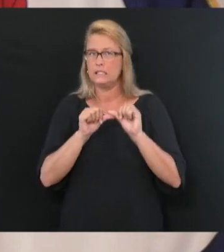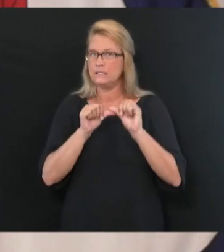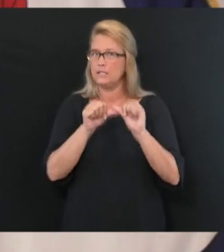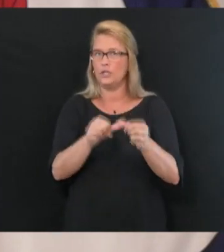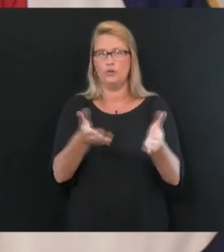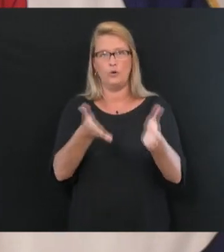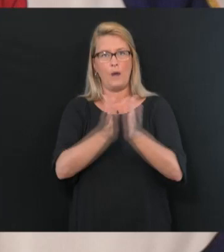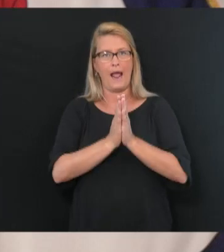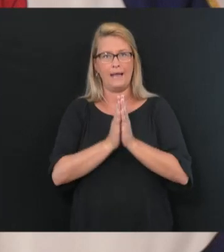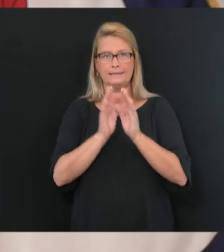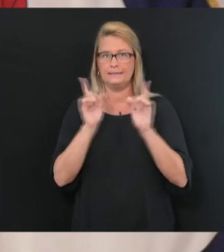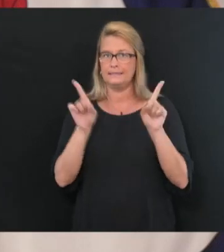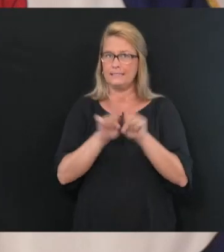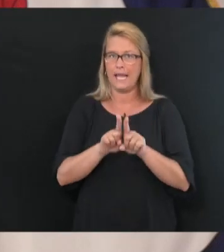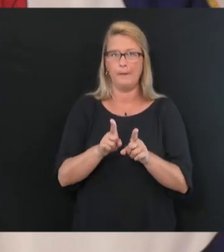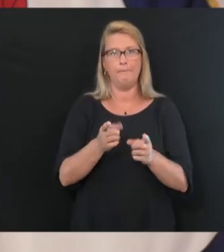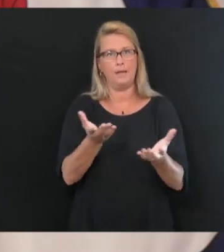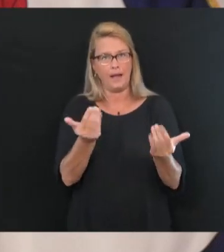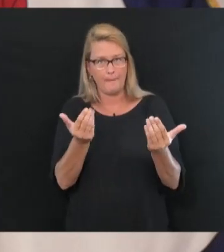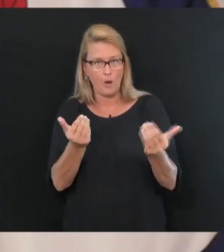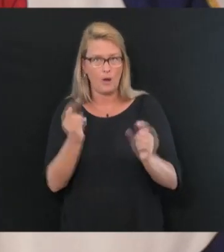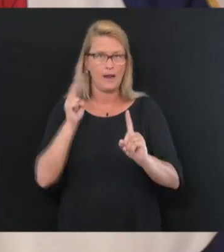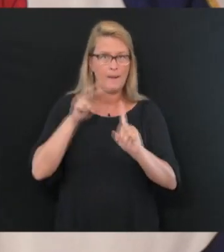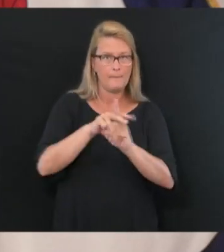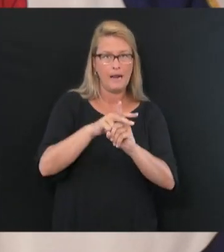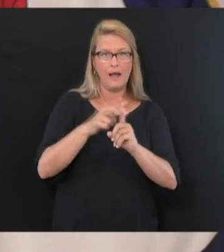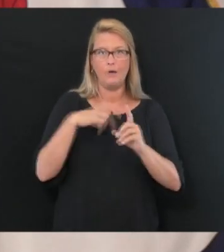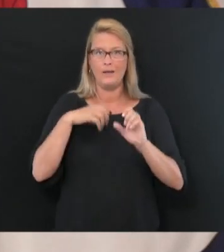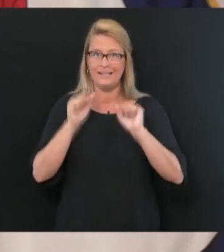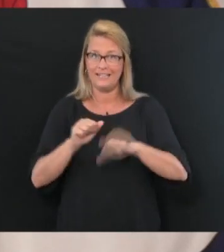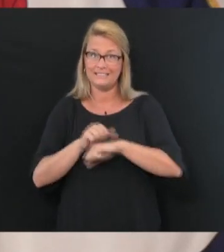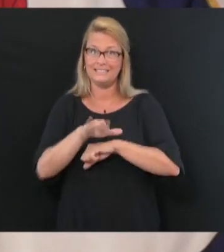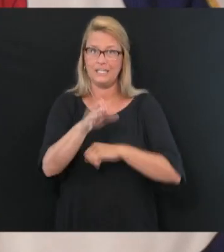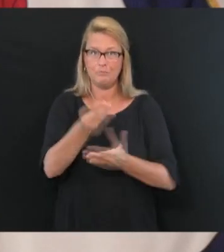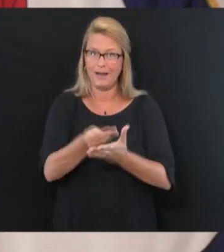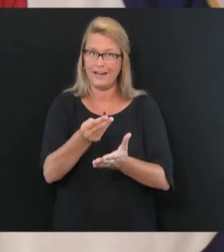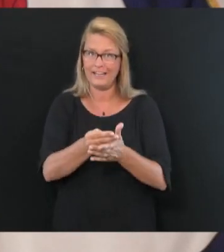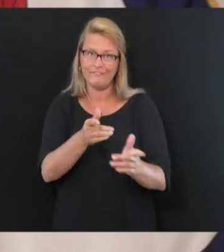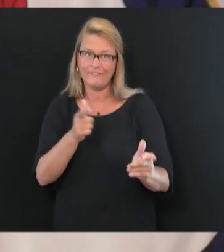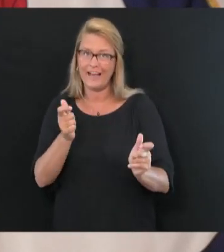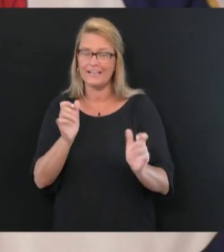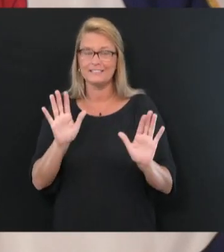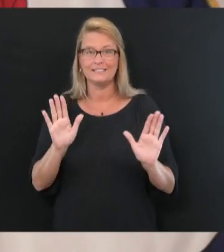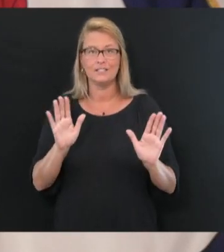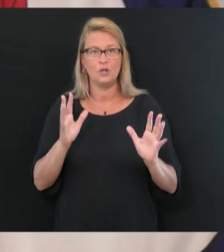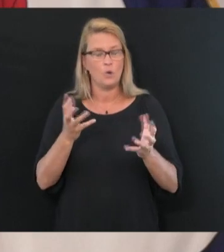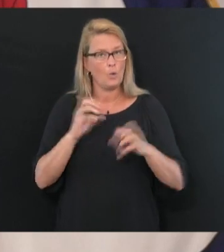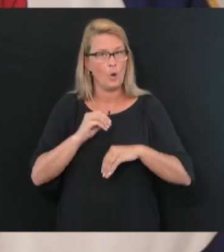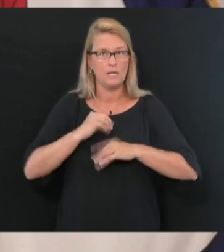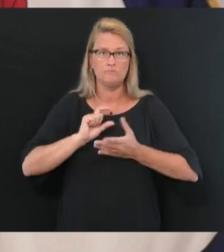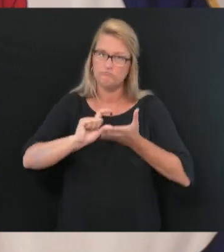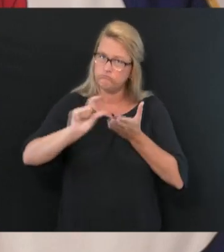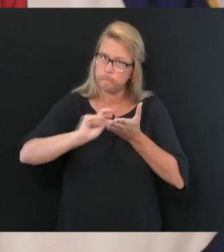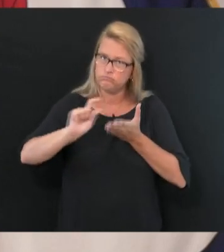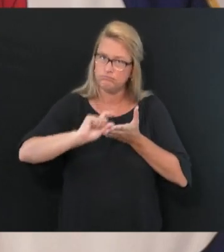thing. The more we get in, the more applications we get in, and the faster we can get through it, we'll just keep pumping that money your